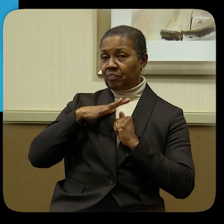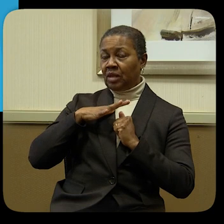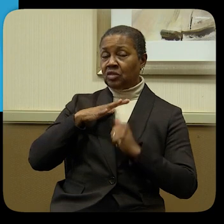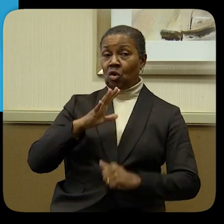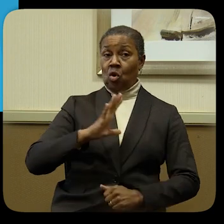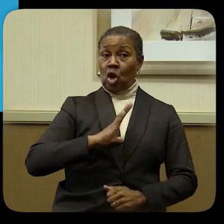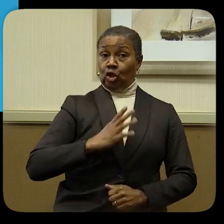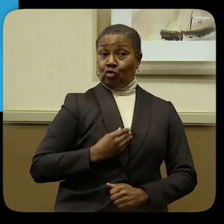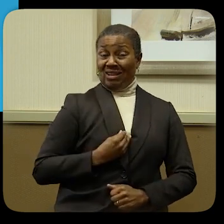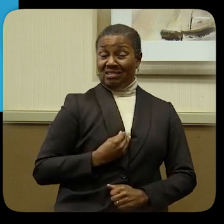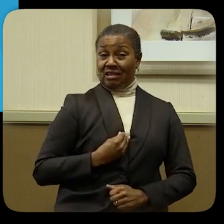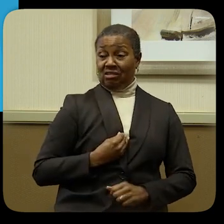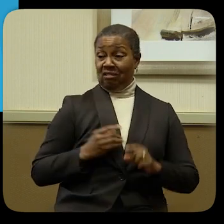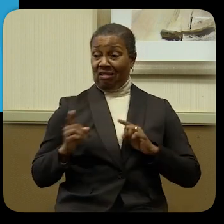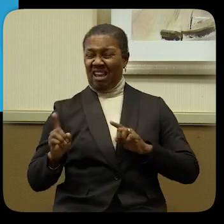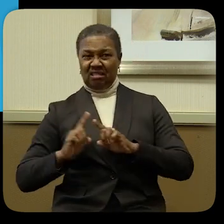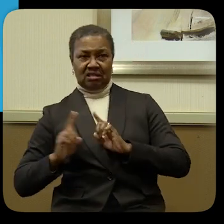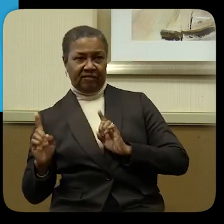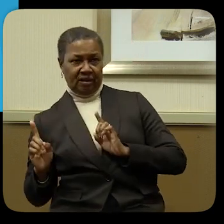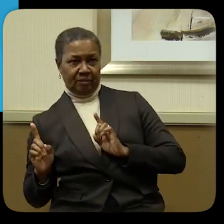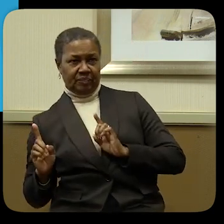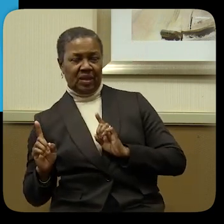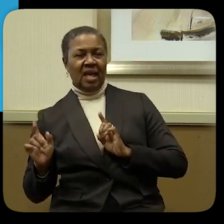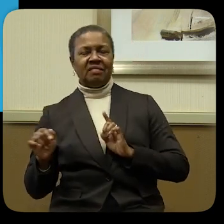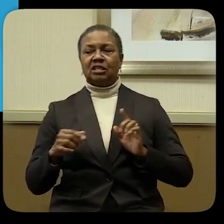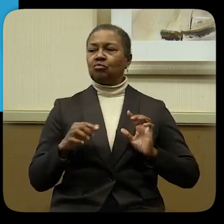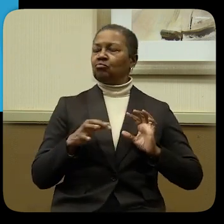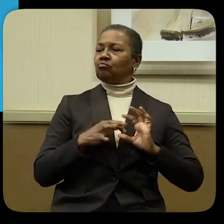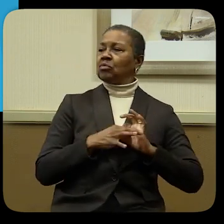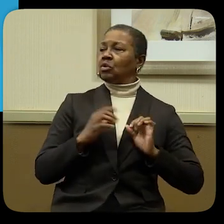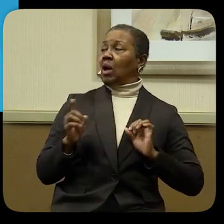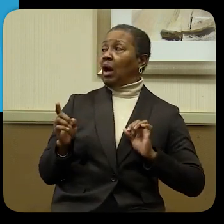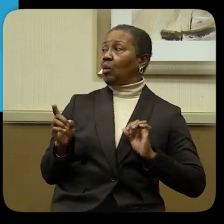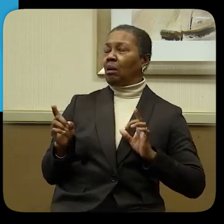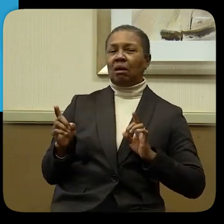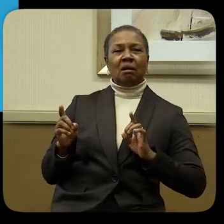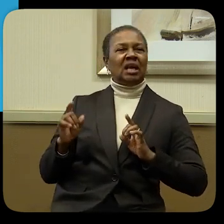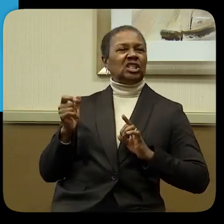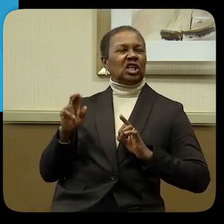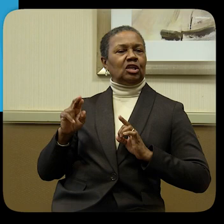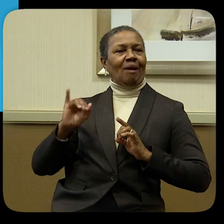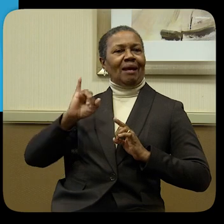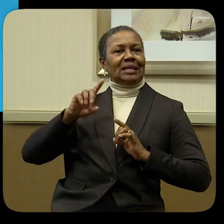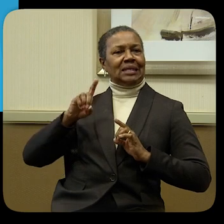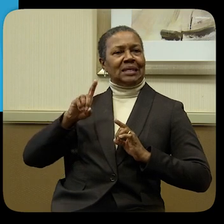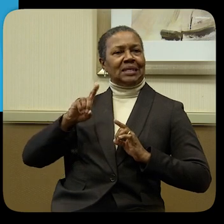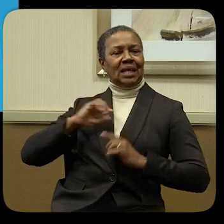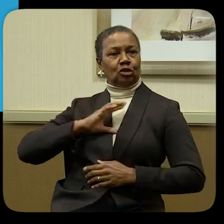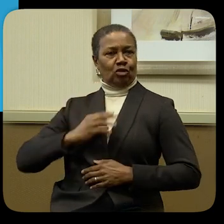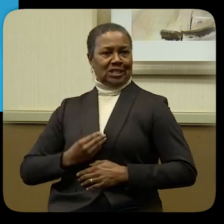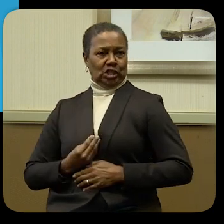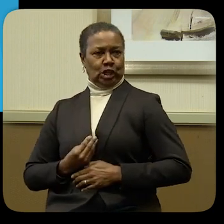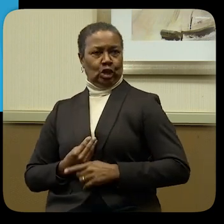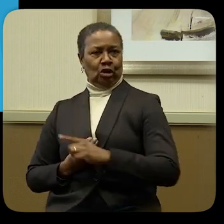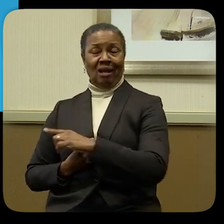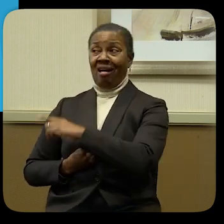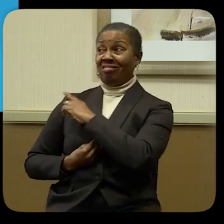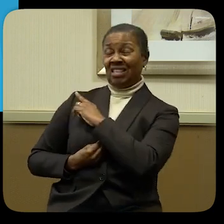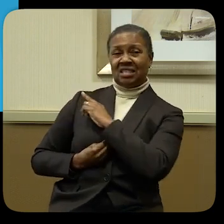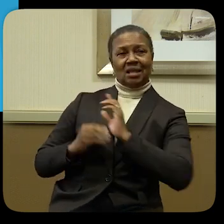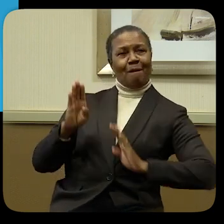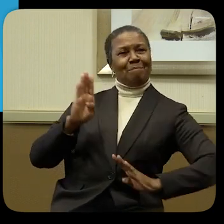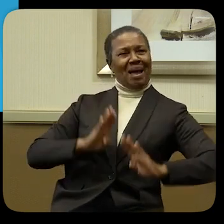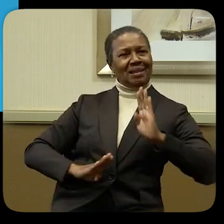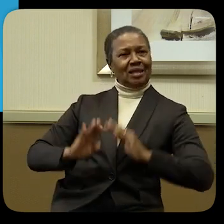because this is related to our biological sex, versus trans is about our gender identities. And so again,